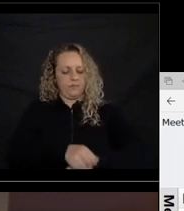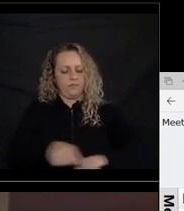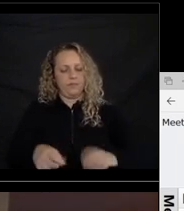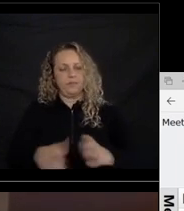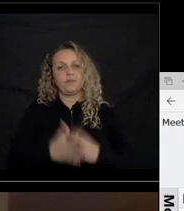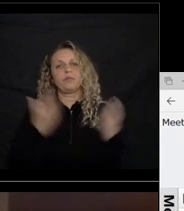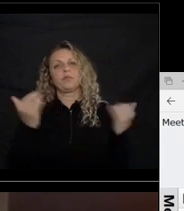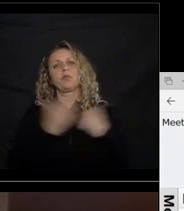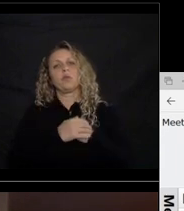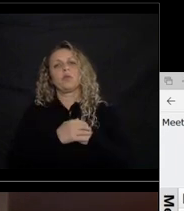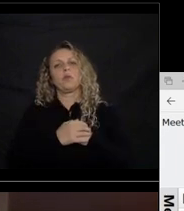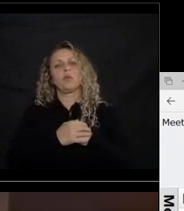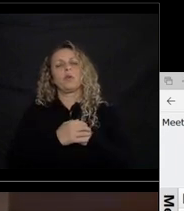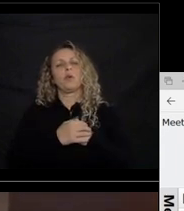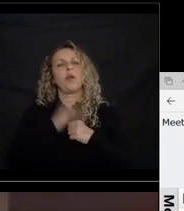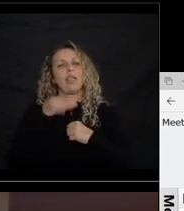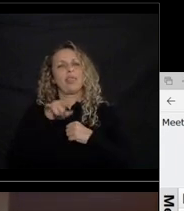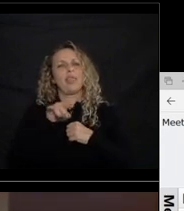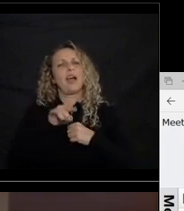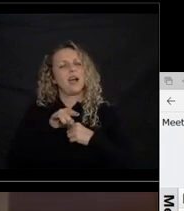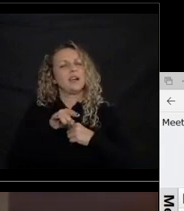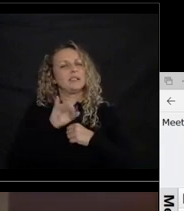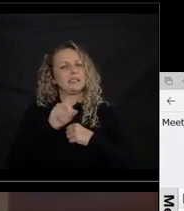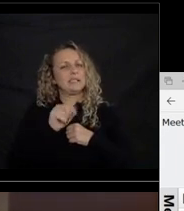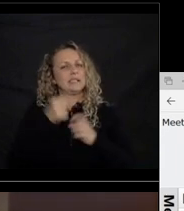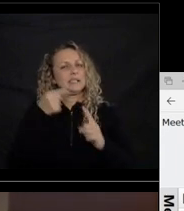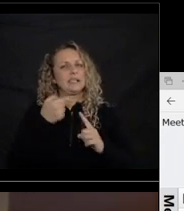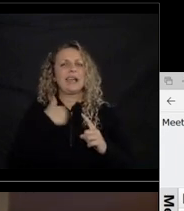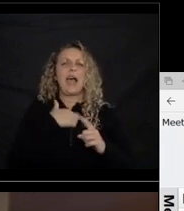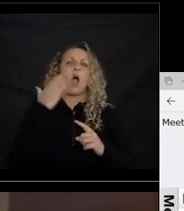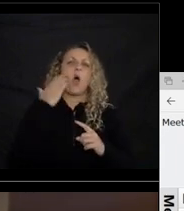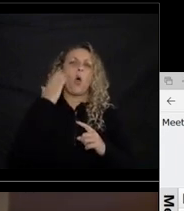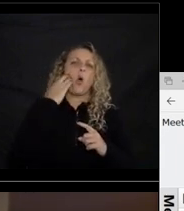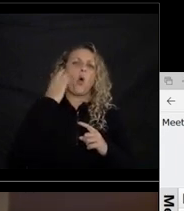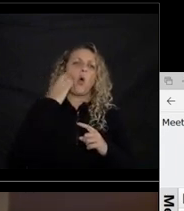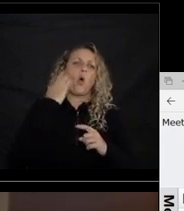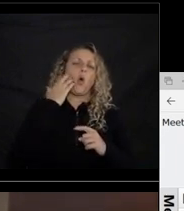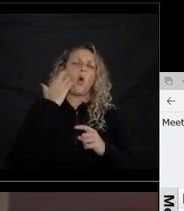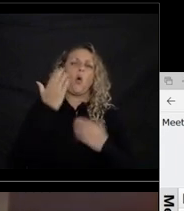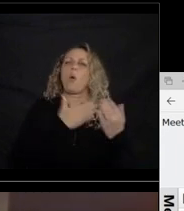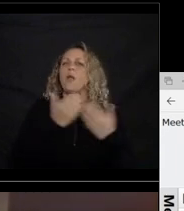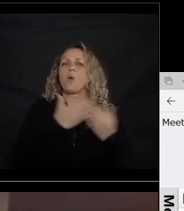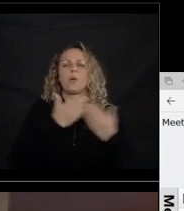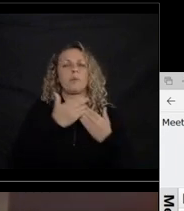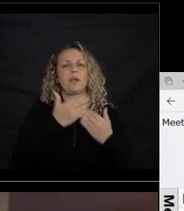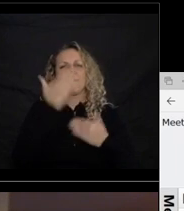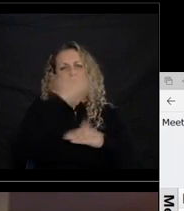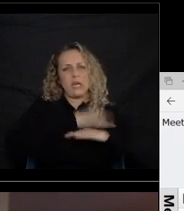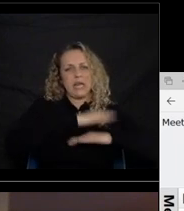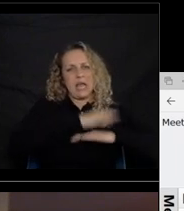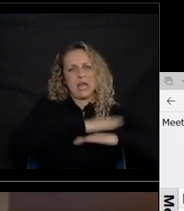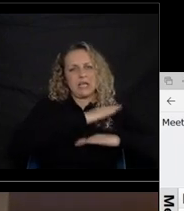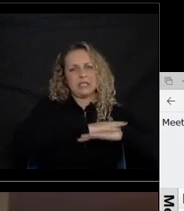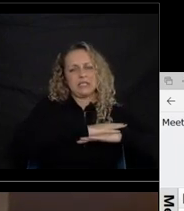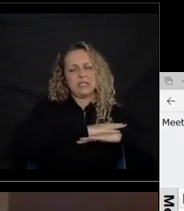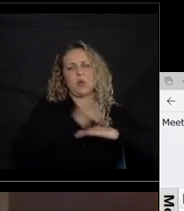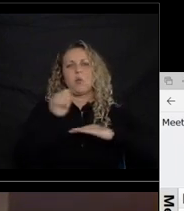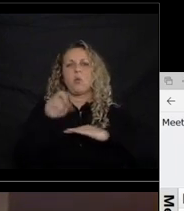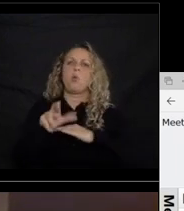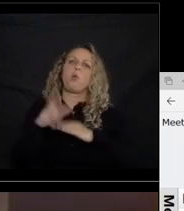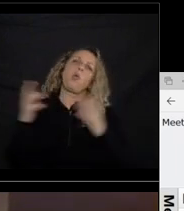So that's kind of it. I'd like to, you know, whether it be the front desk